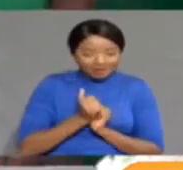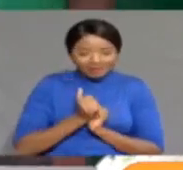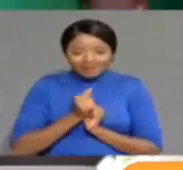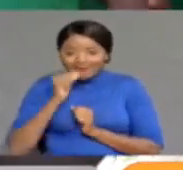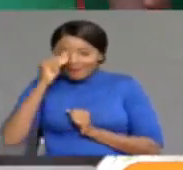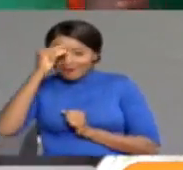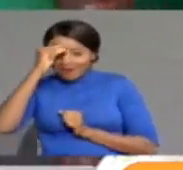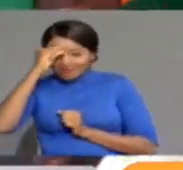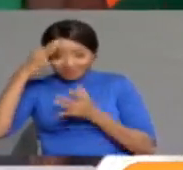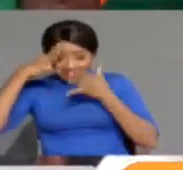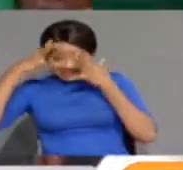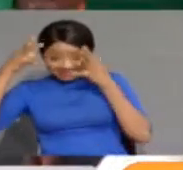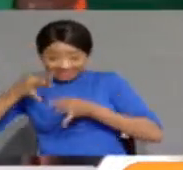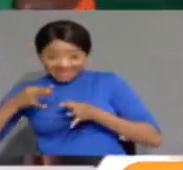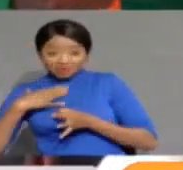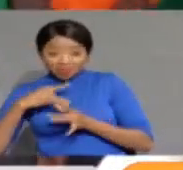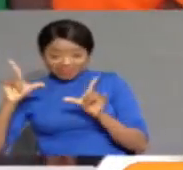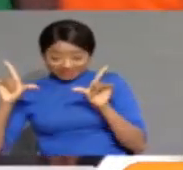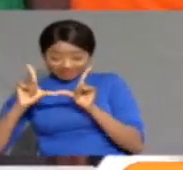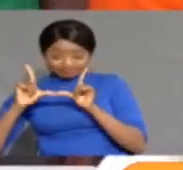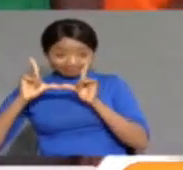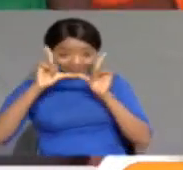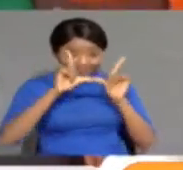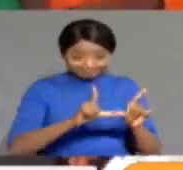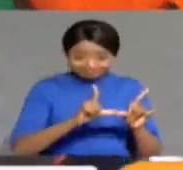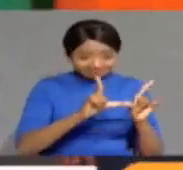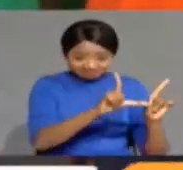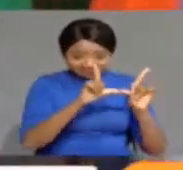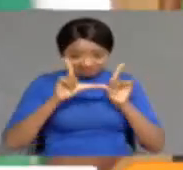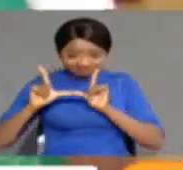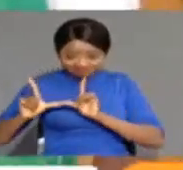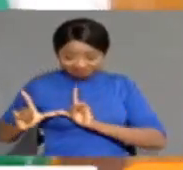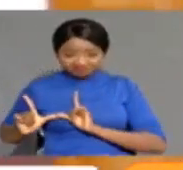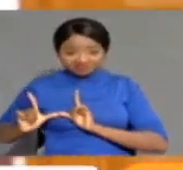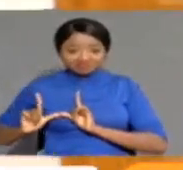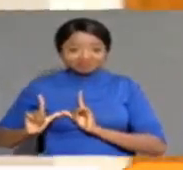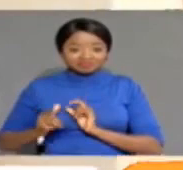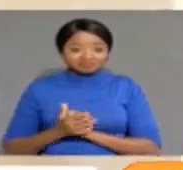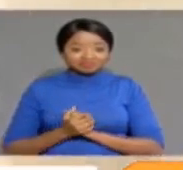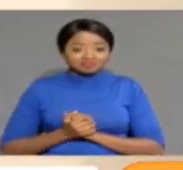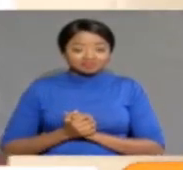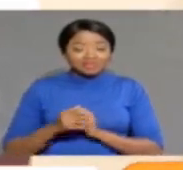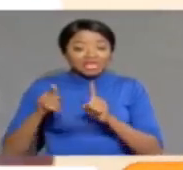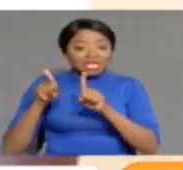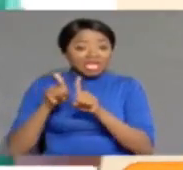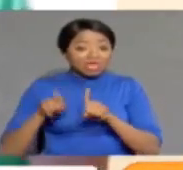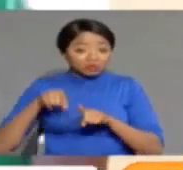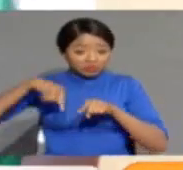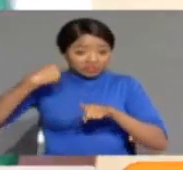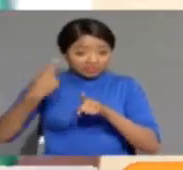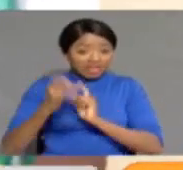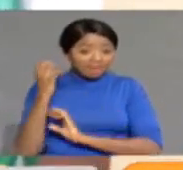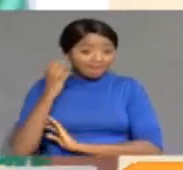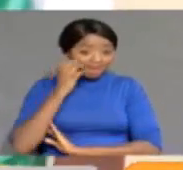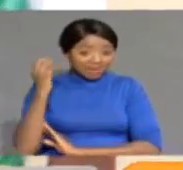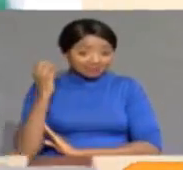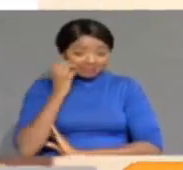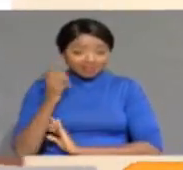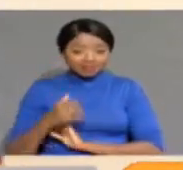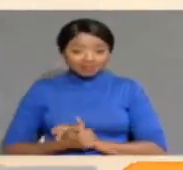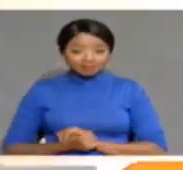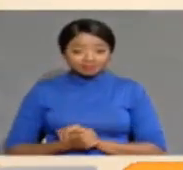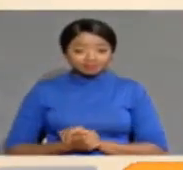government's decision to suspend their pay bill numbers and the delay in renewing their licenses. Earlier this year, the Interior Cabinet Secretary